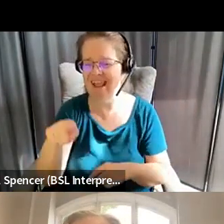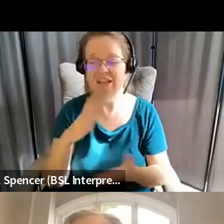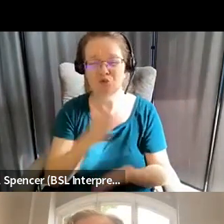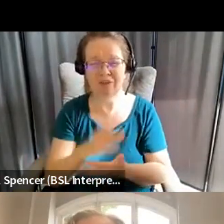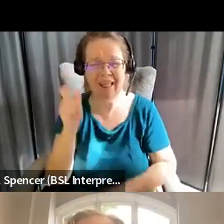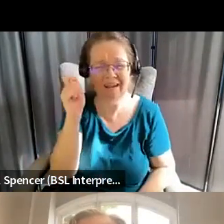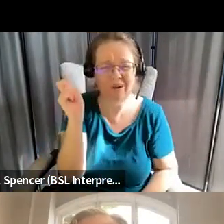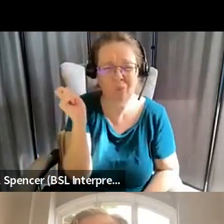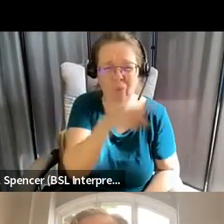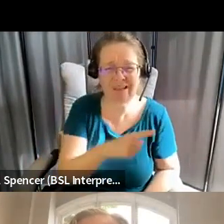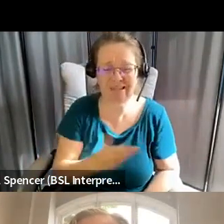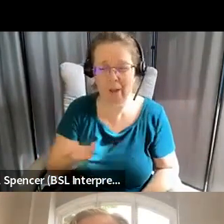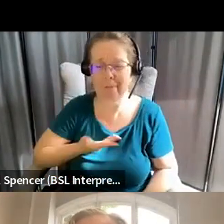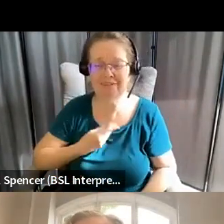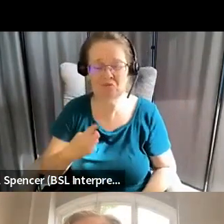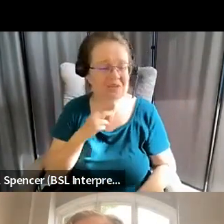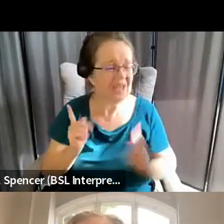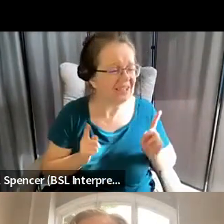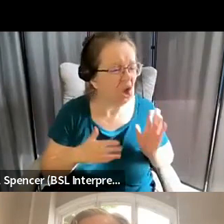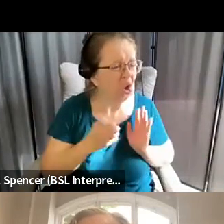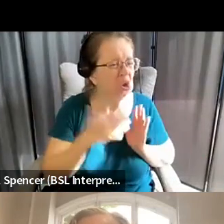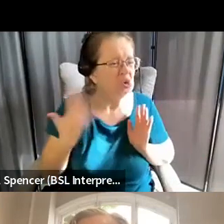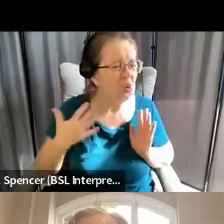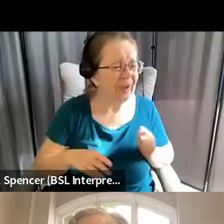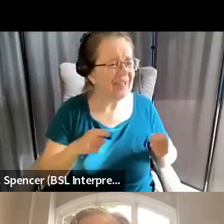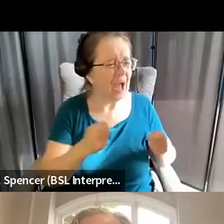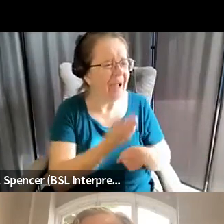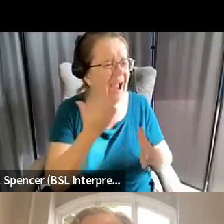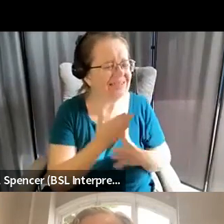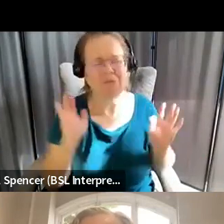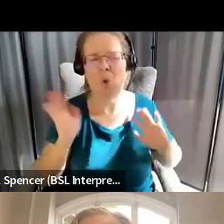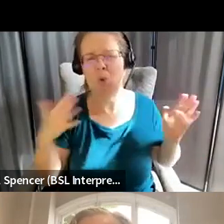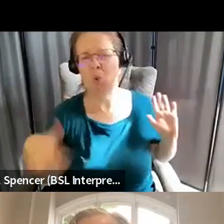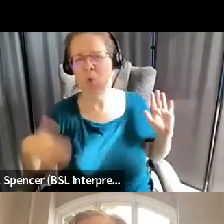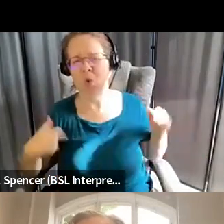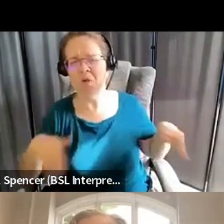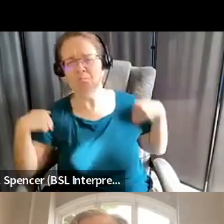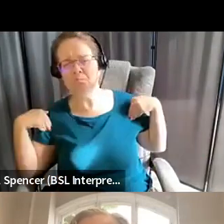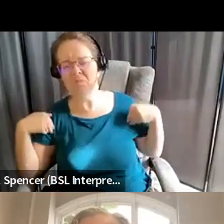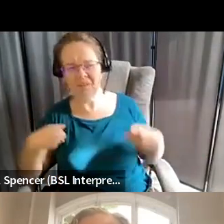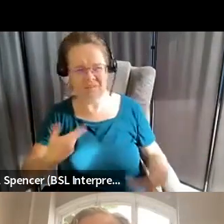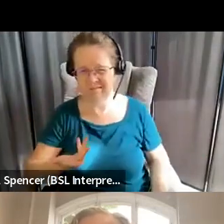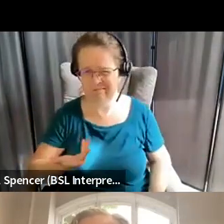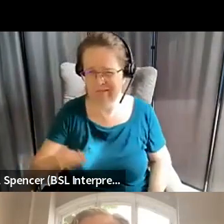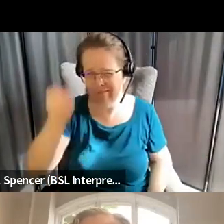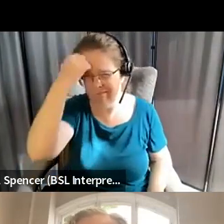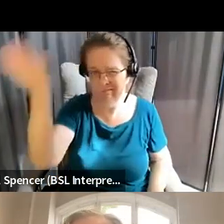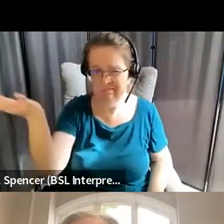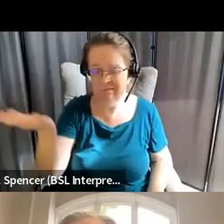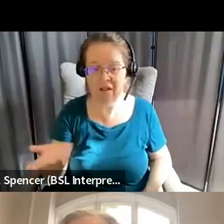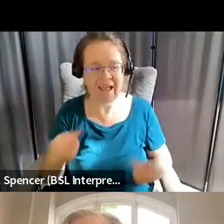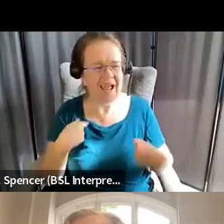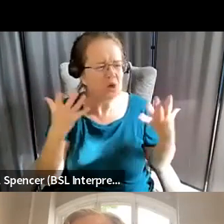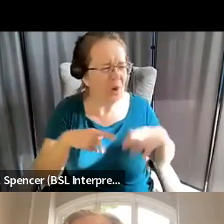that businesses are saying, oh, well, you know, it's too expensive to make things accessible. It's like, you know, it's too expensive to worry